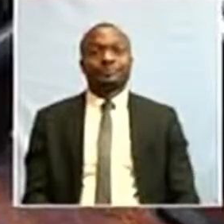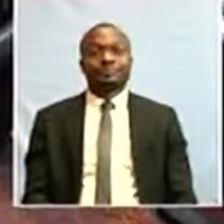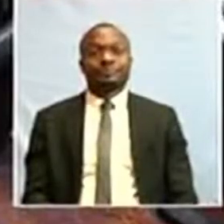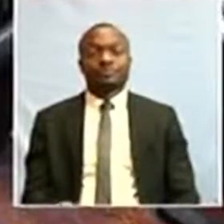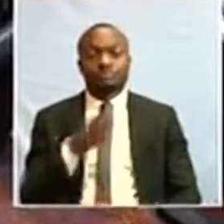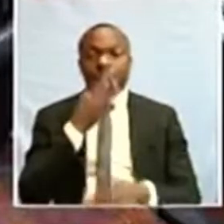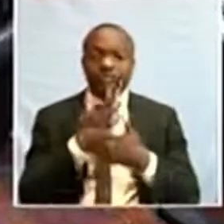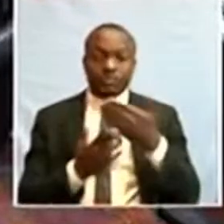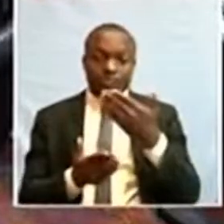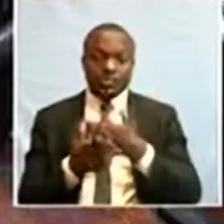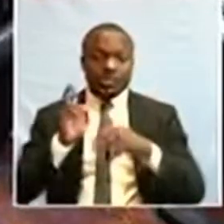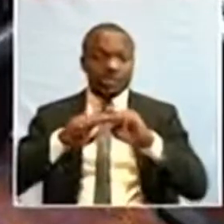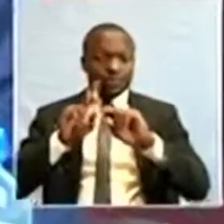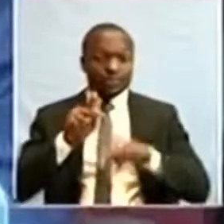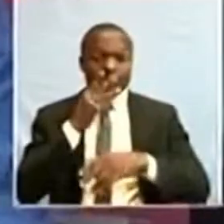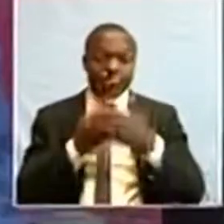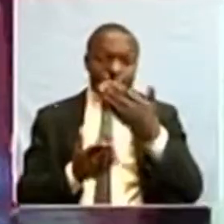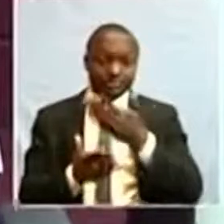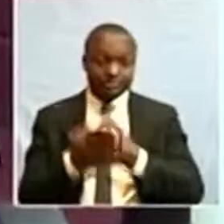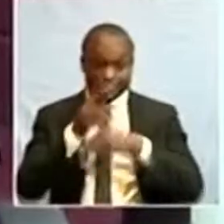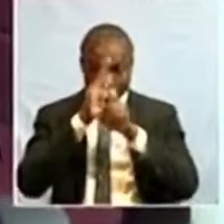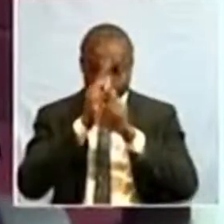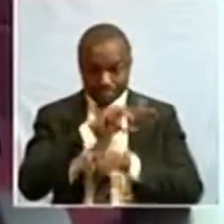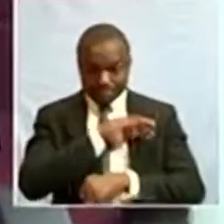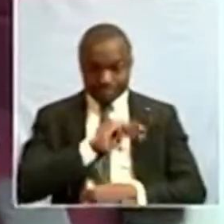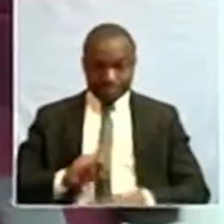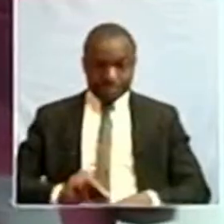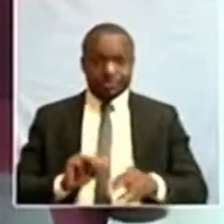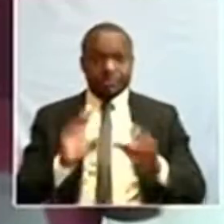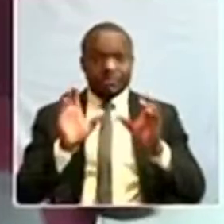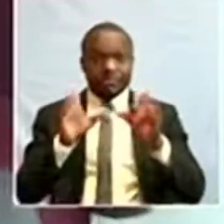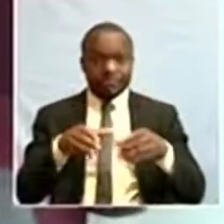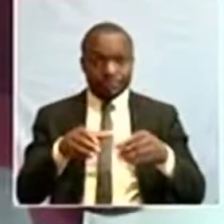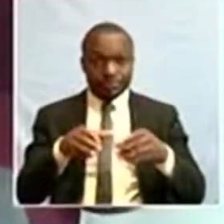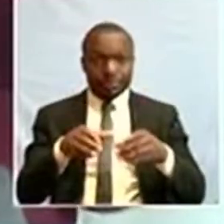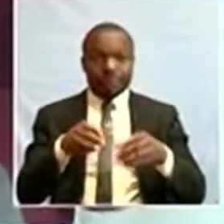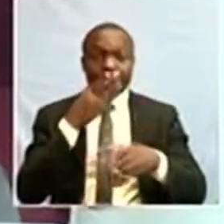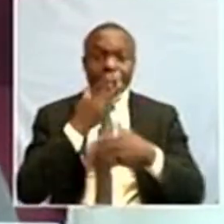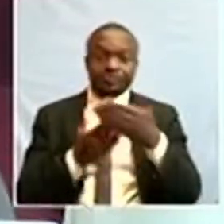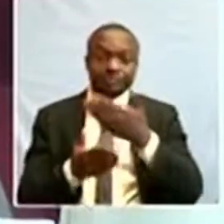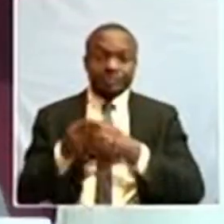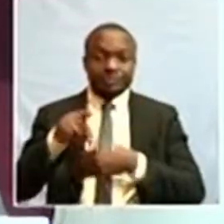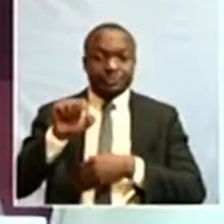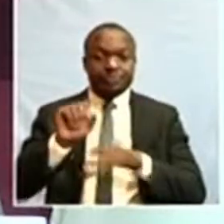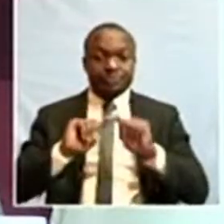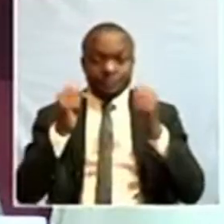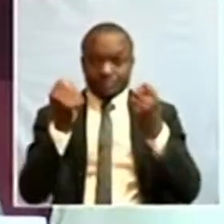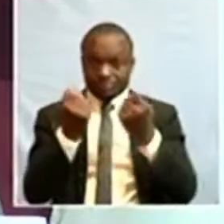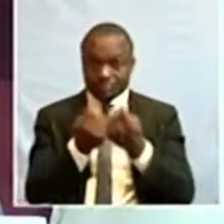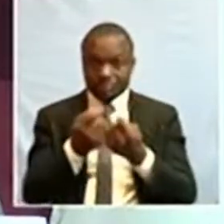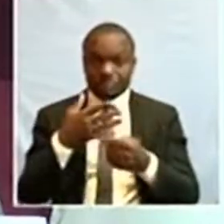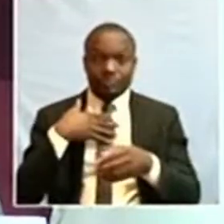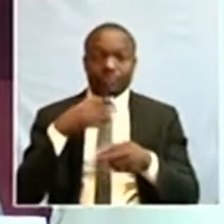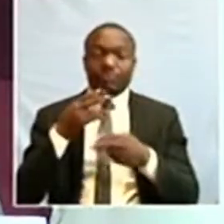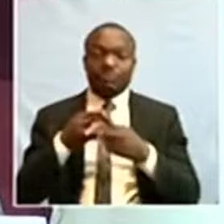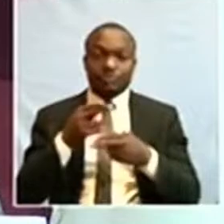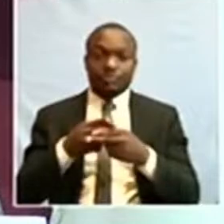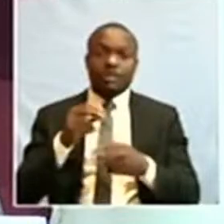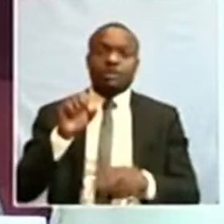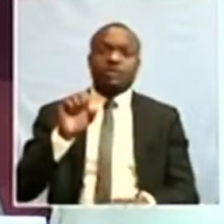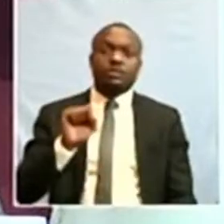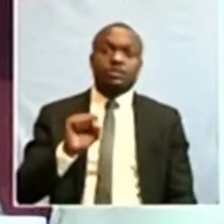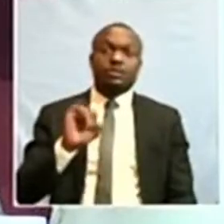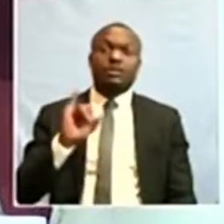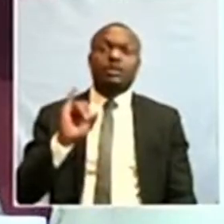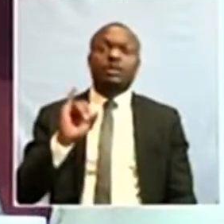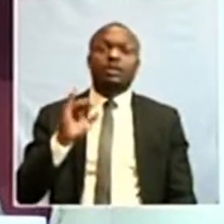Good morning, Chair. Good morning, honorable members of the committee. Good morning, PS and team. My name is Sianga Samaluma from Office of the